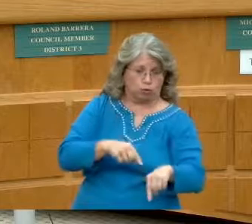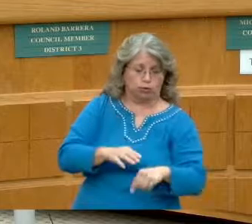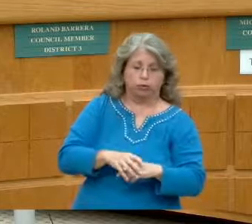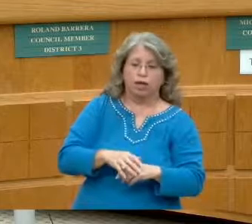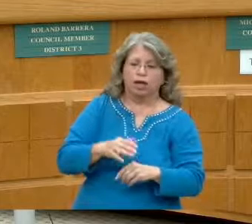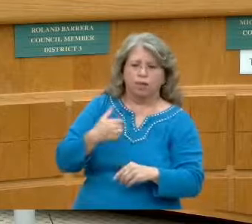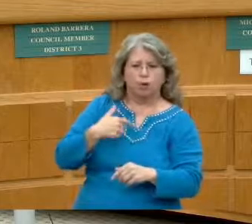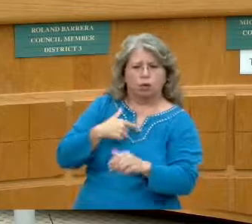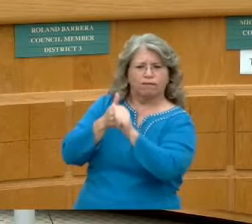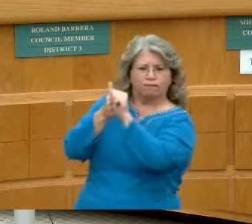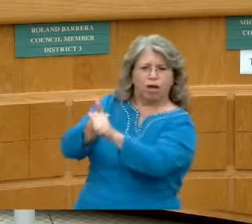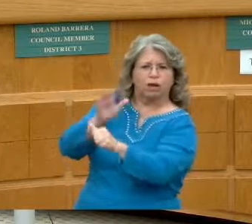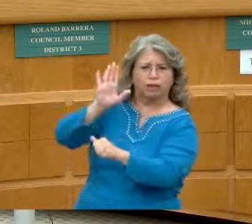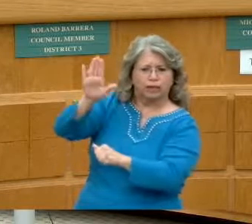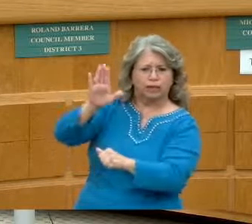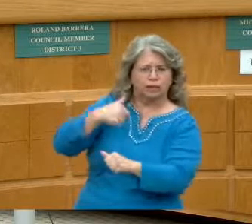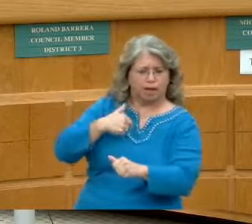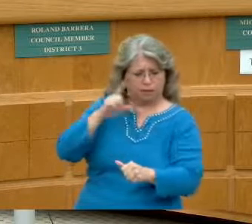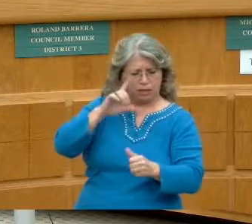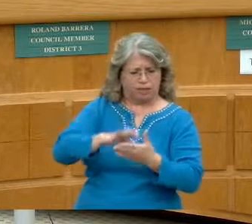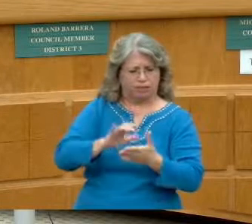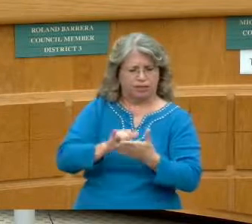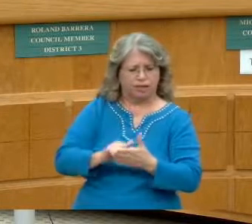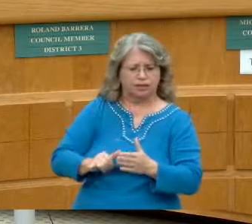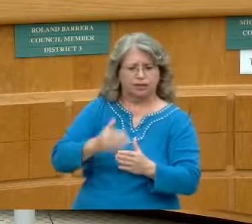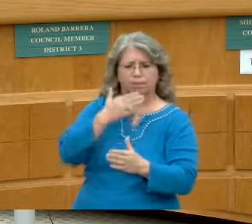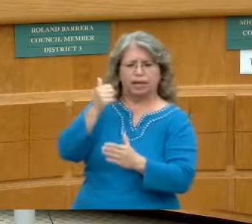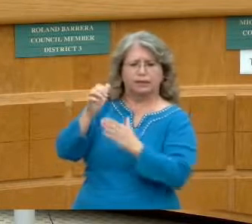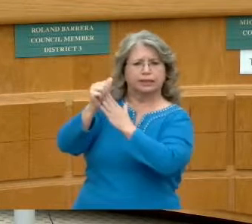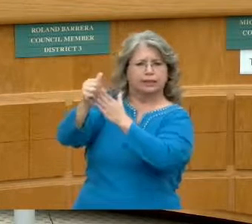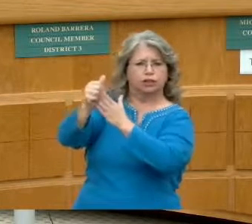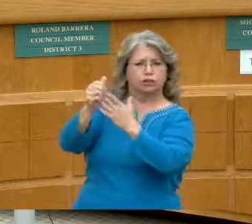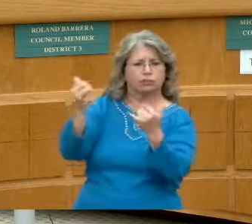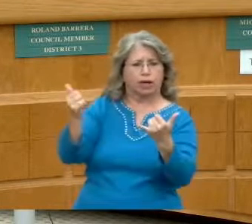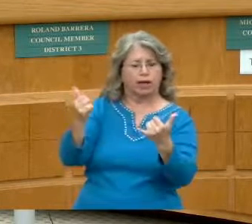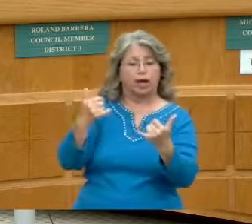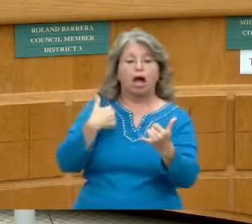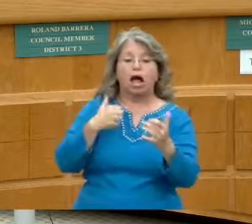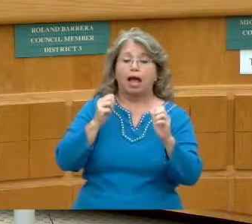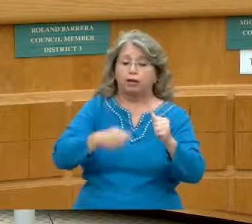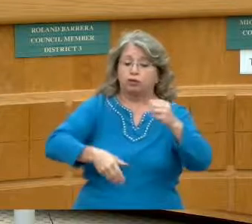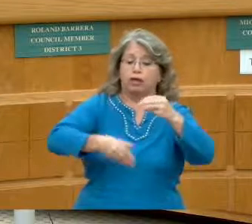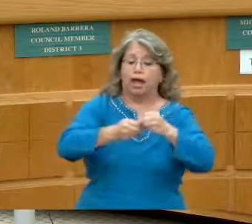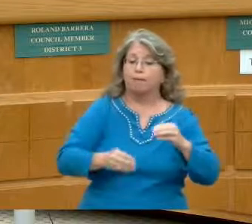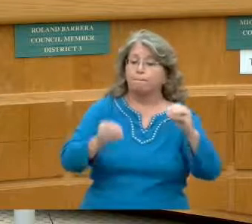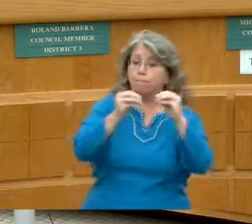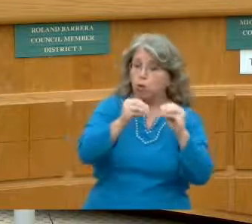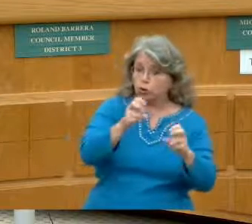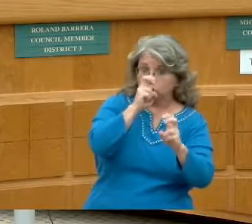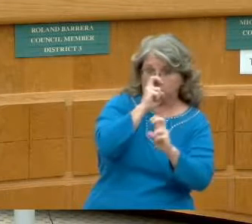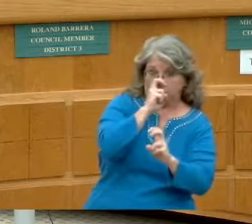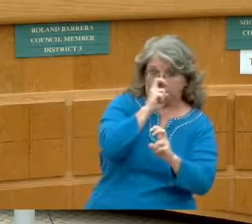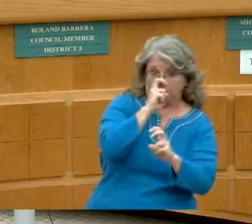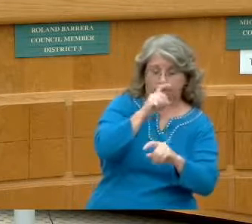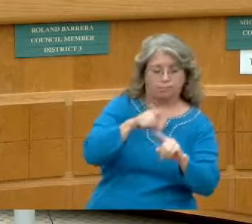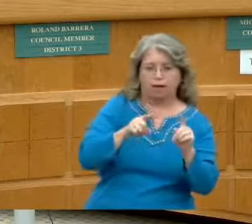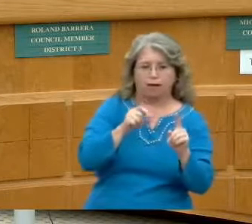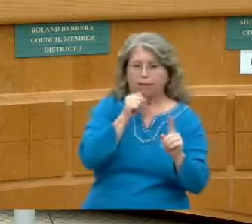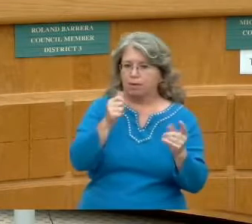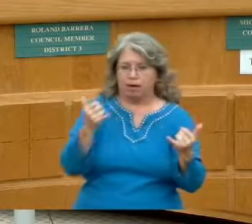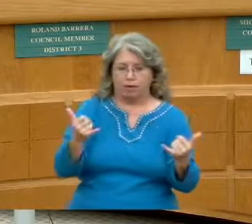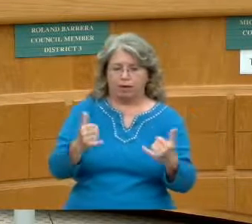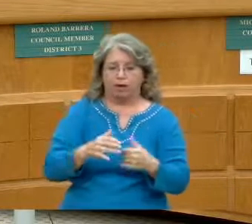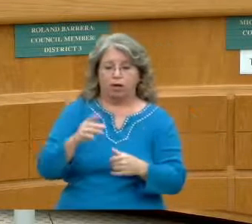to take, and I could be more restrictive, but we are not at this time. So when the governor moved the capacity limit